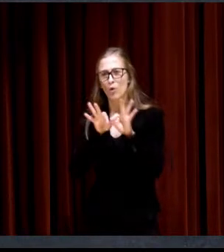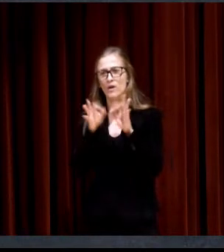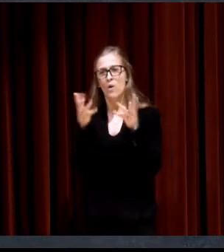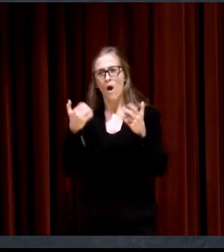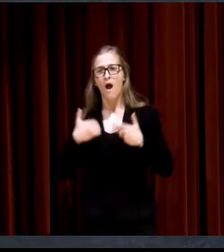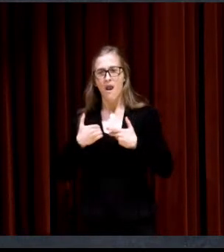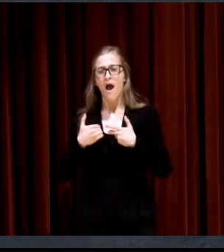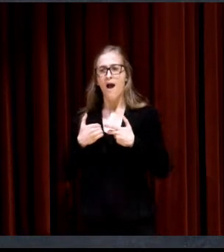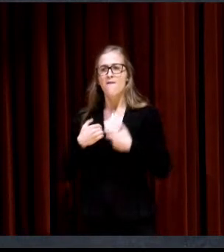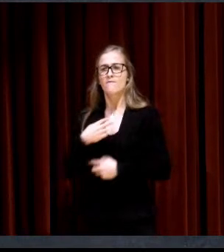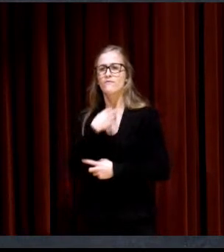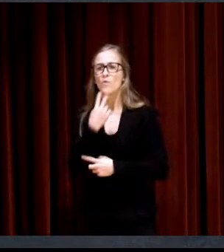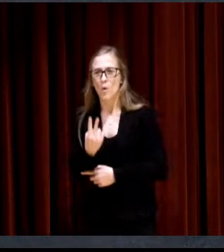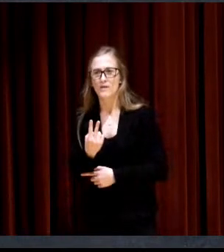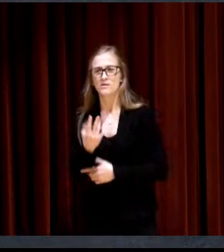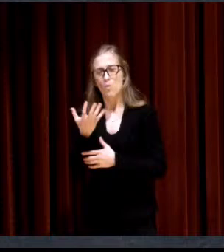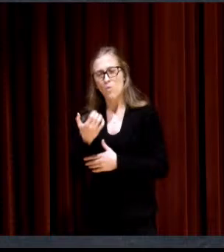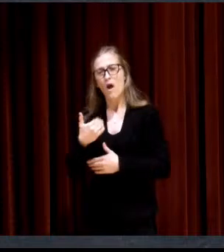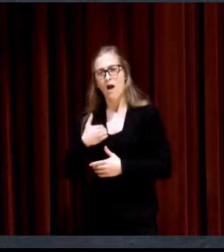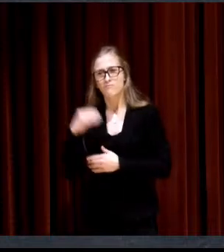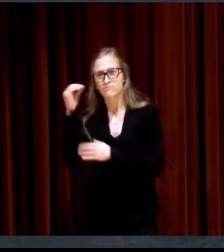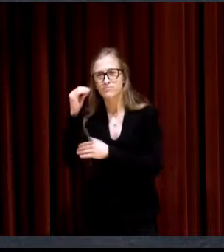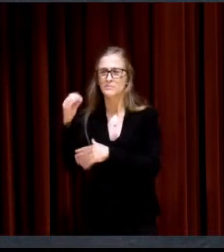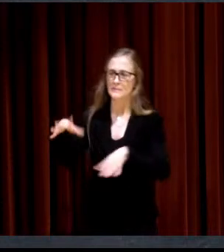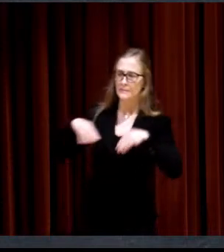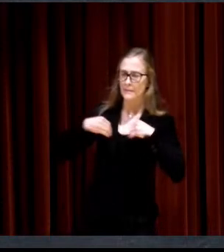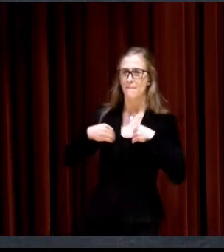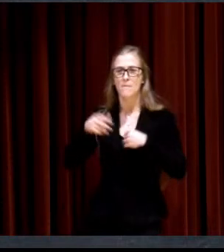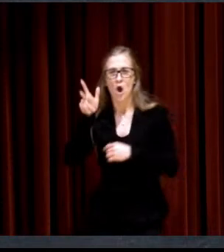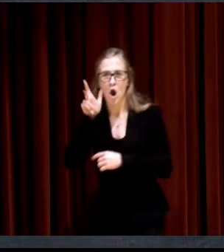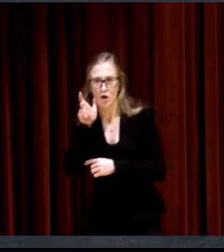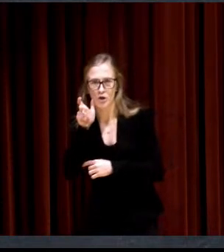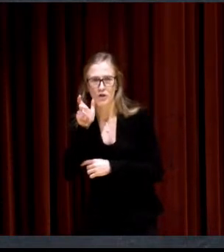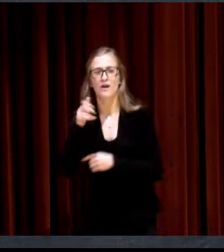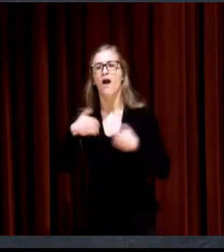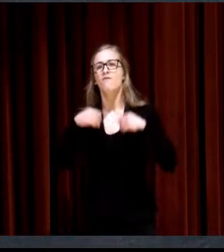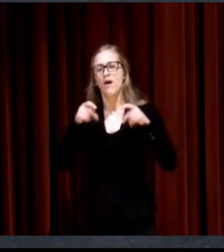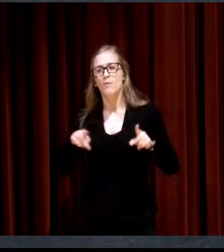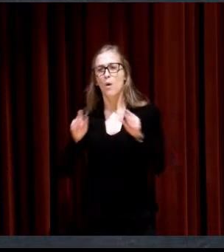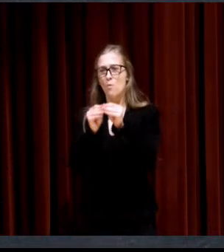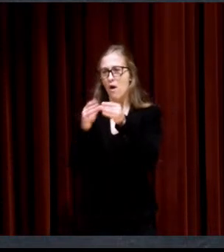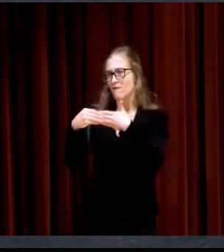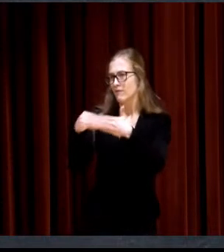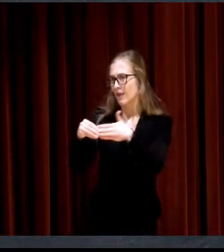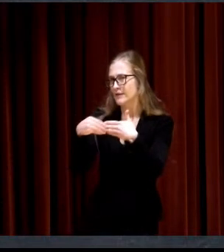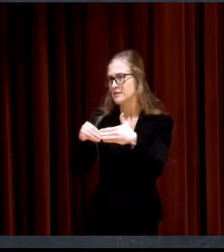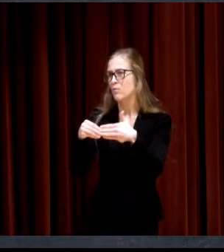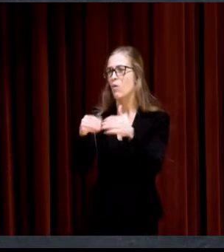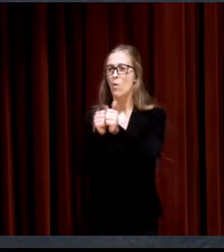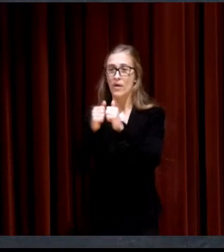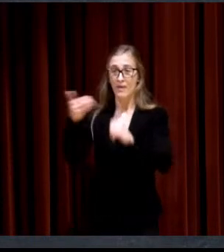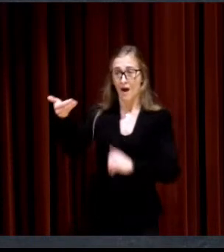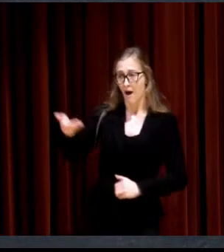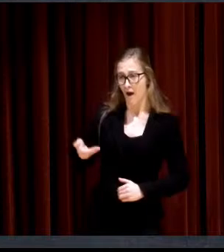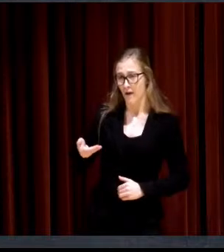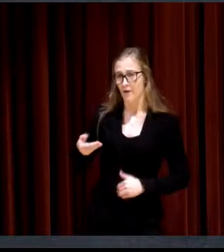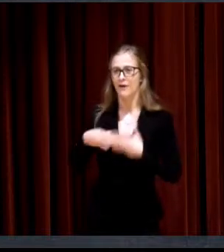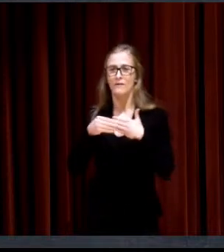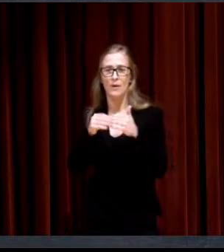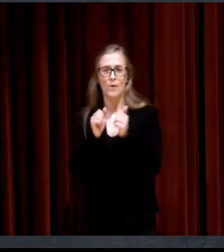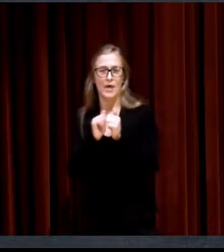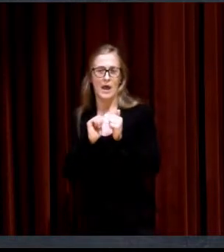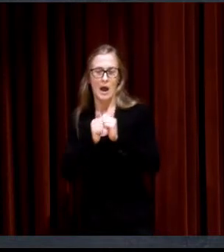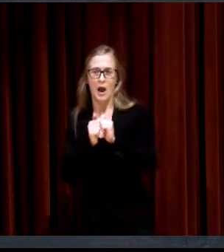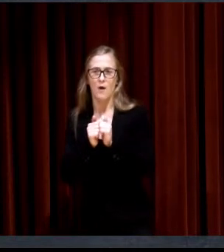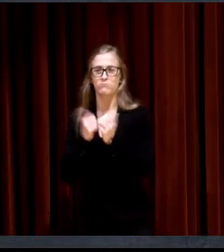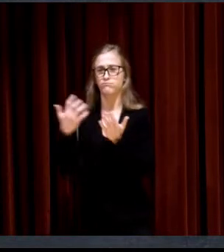input into what we're doing. We think this gives us an opportunity to be more flexible with hiring, flexible with how we use